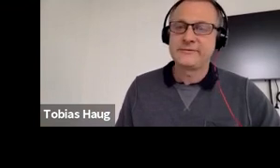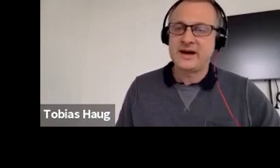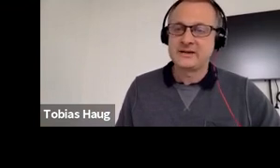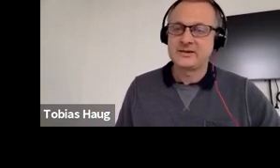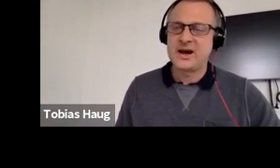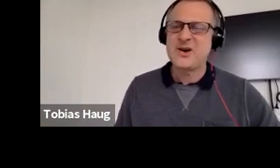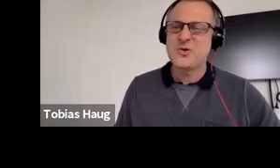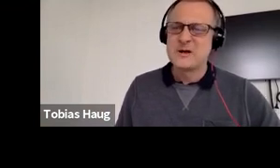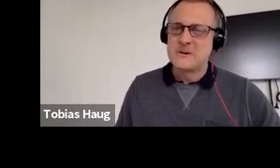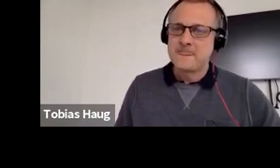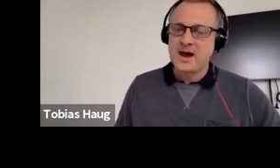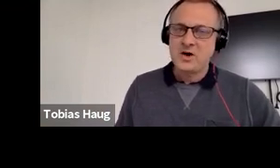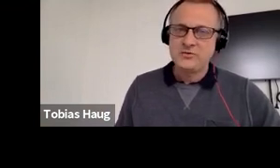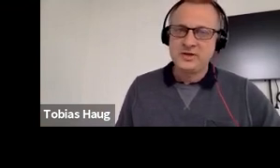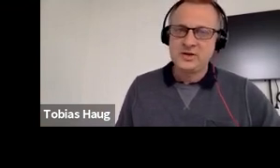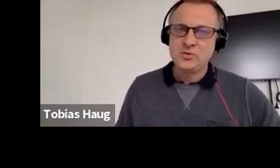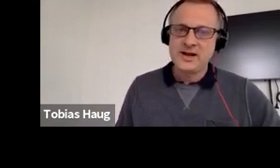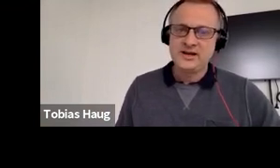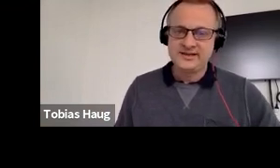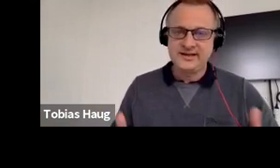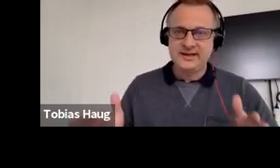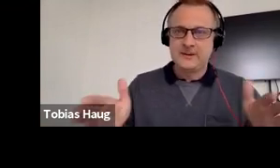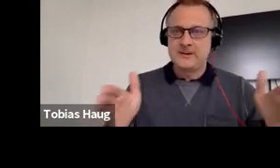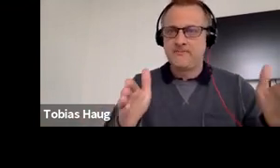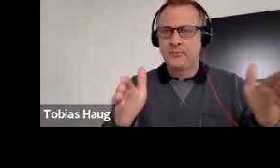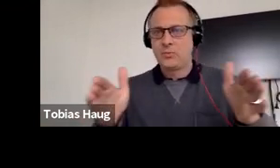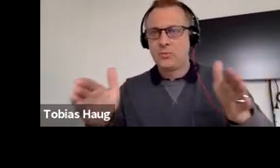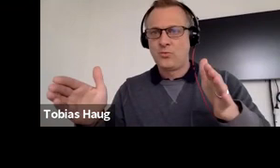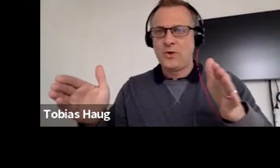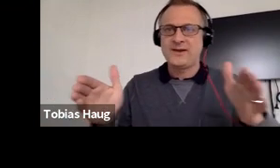correctness defined? So how do we know where